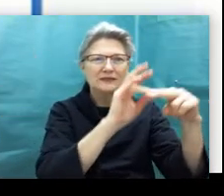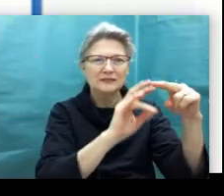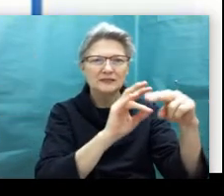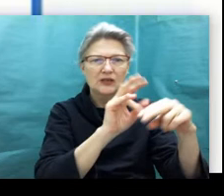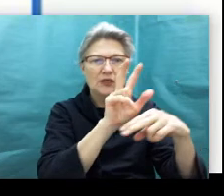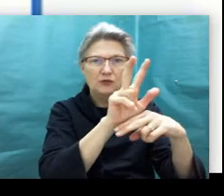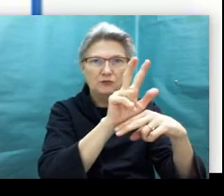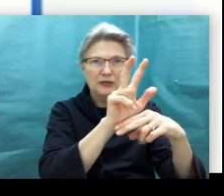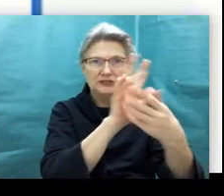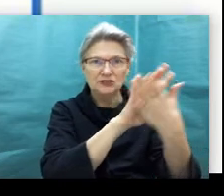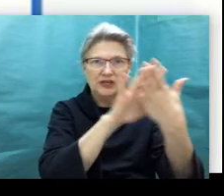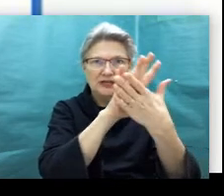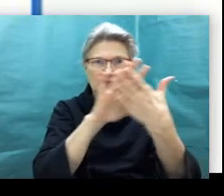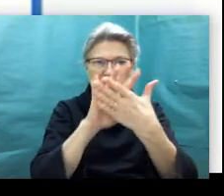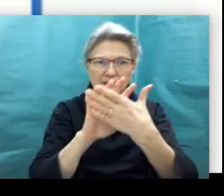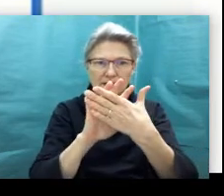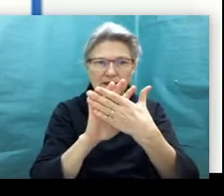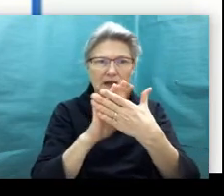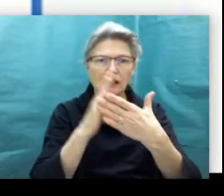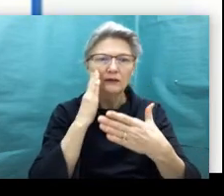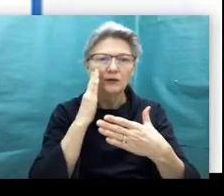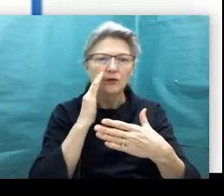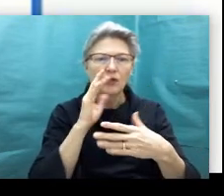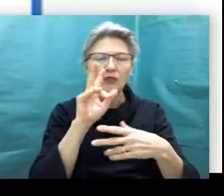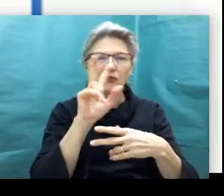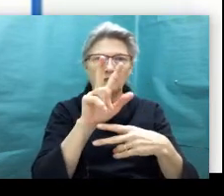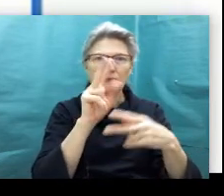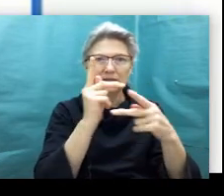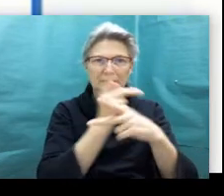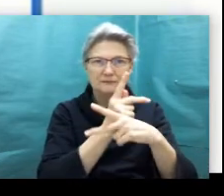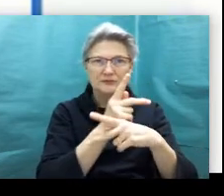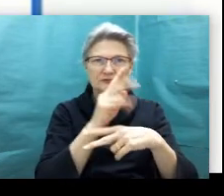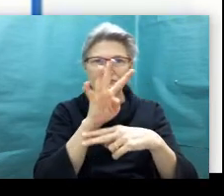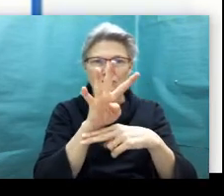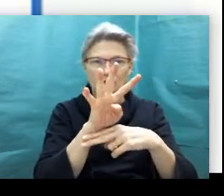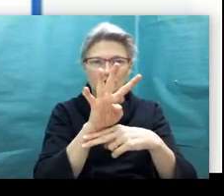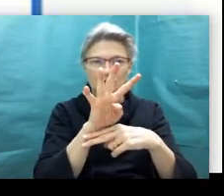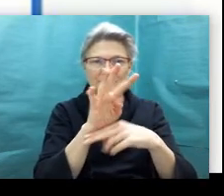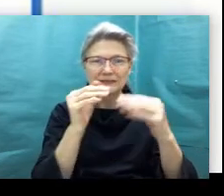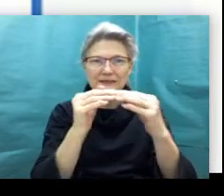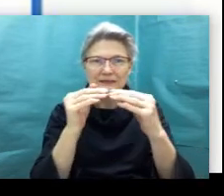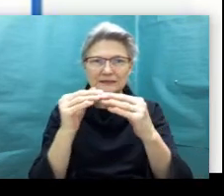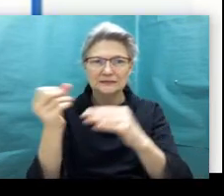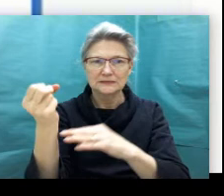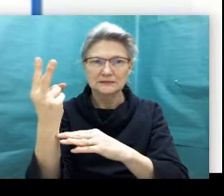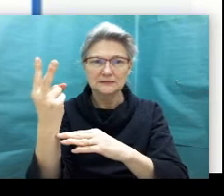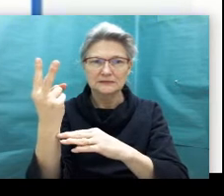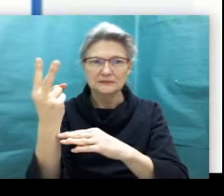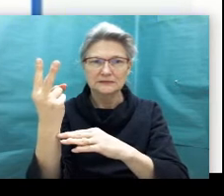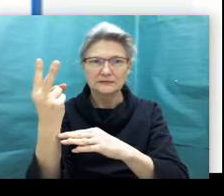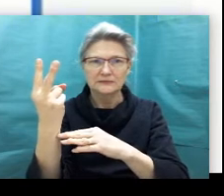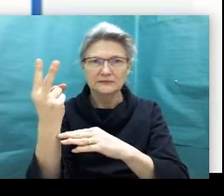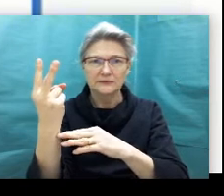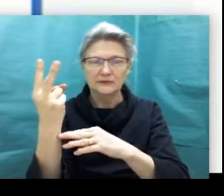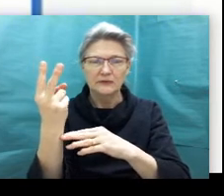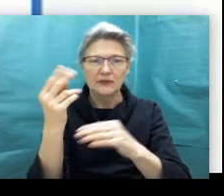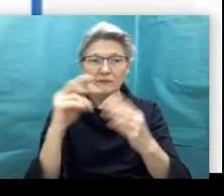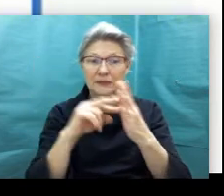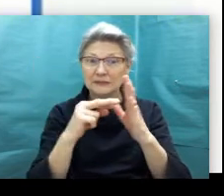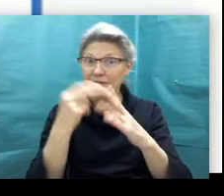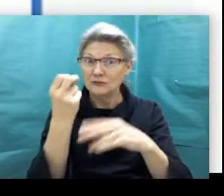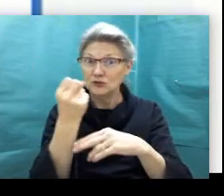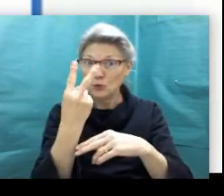of those. So I know that 3 times 4 equals 12. That means that I have